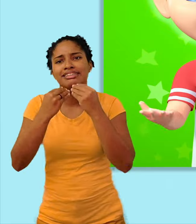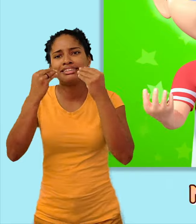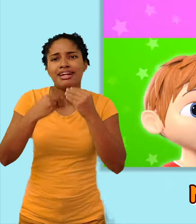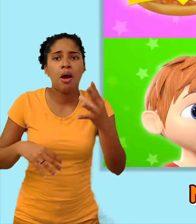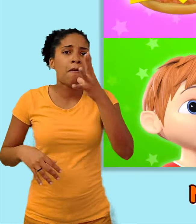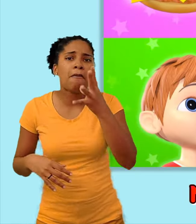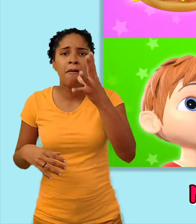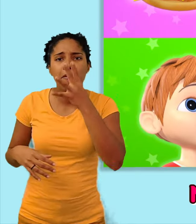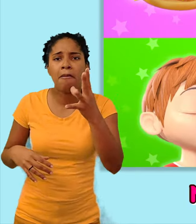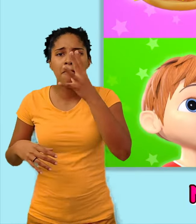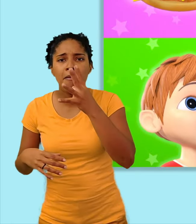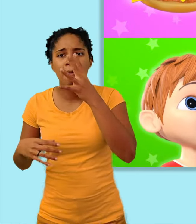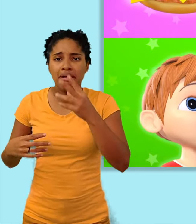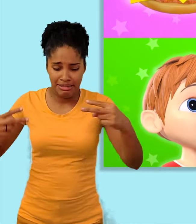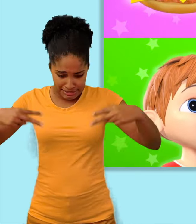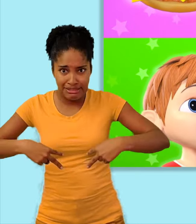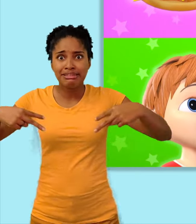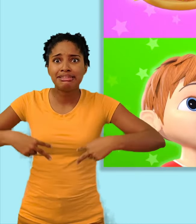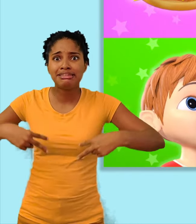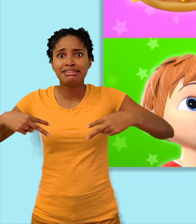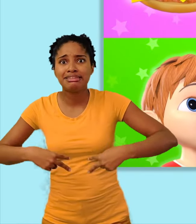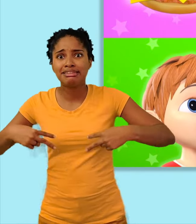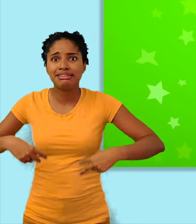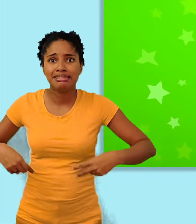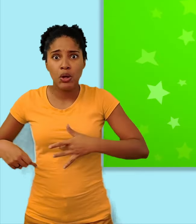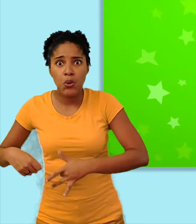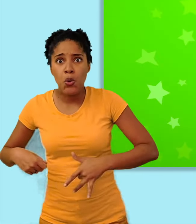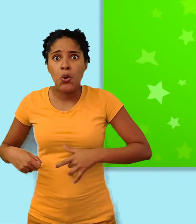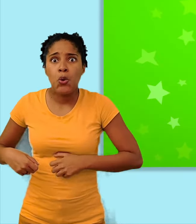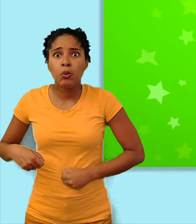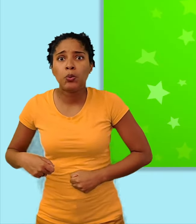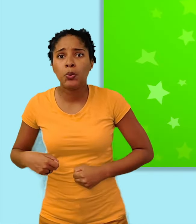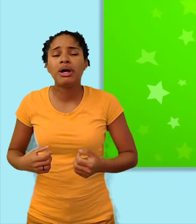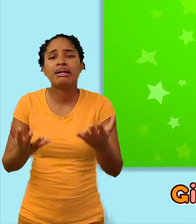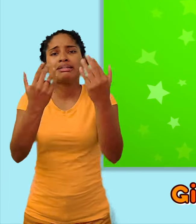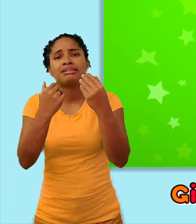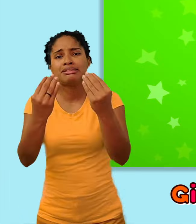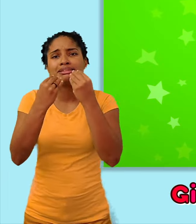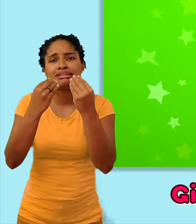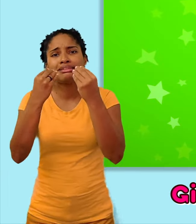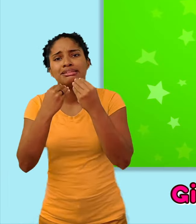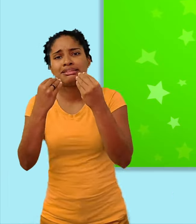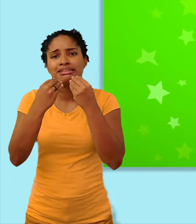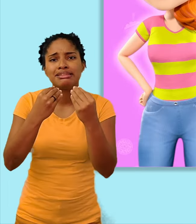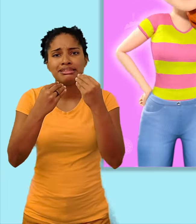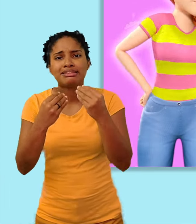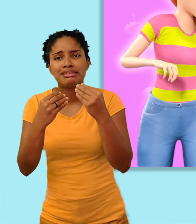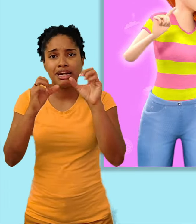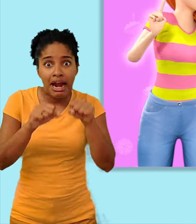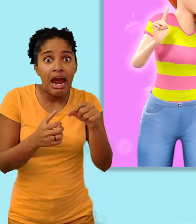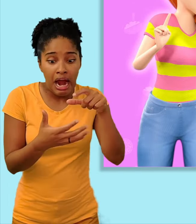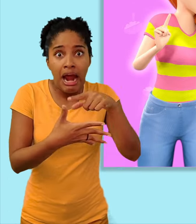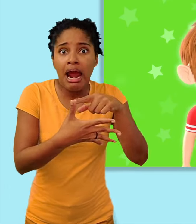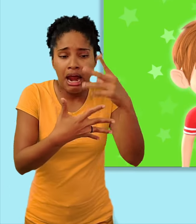something yummy. Mommy, mommy, mommy, look at my tummy. It feels so empty. Give me something yummy. Can I